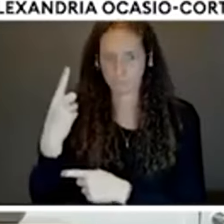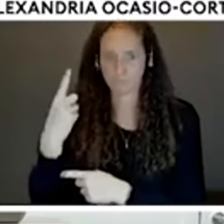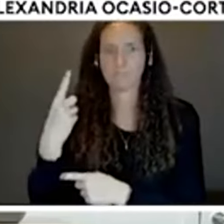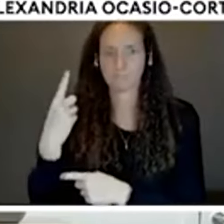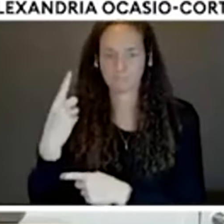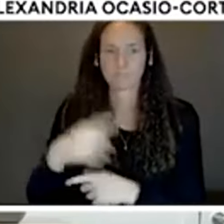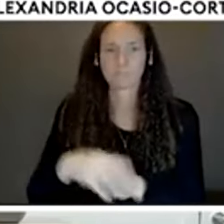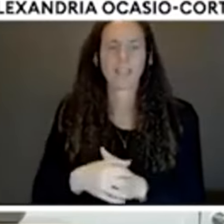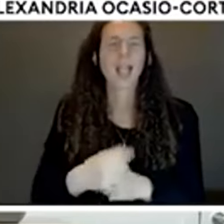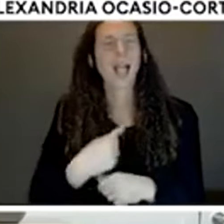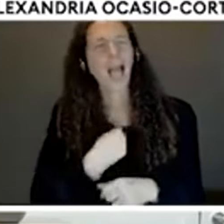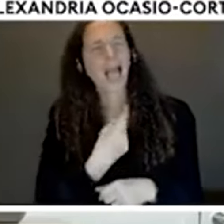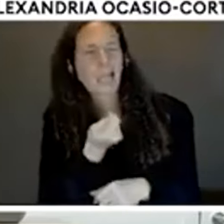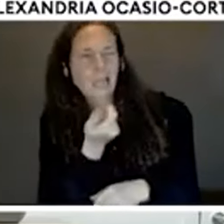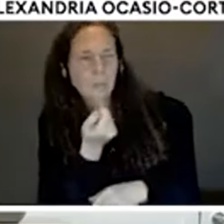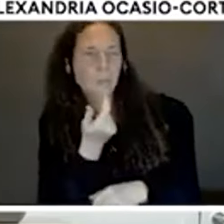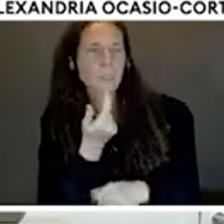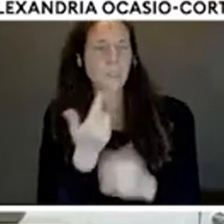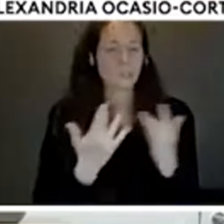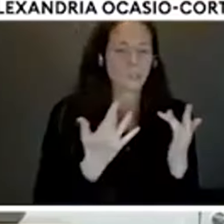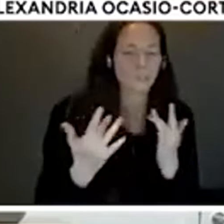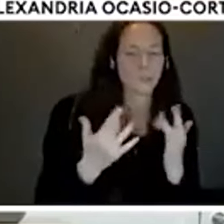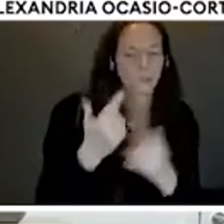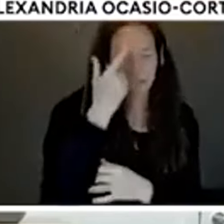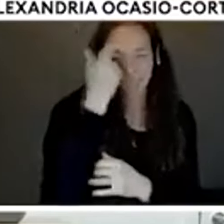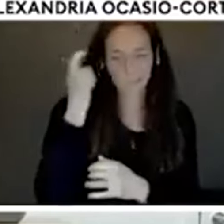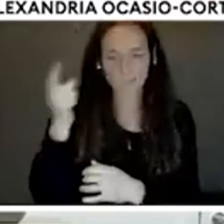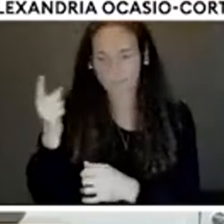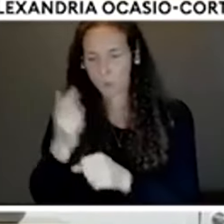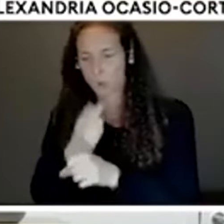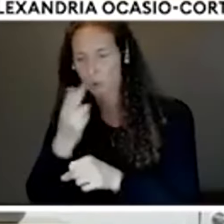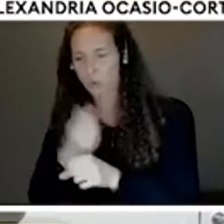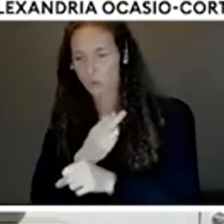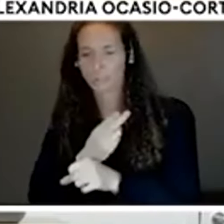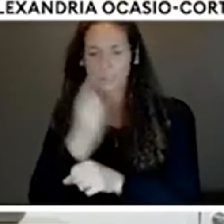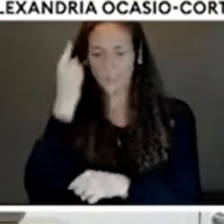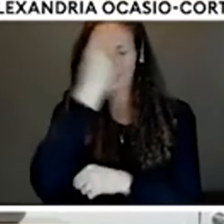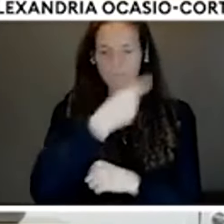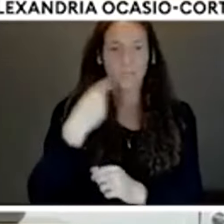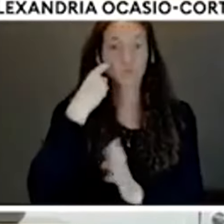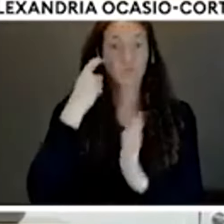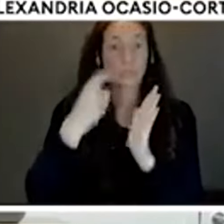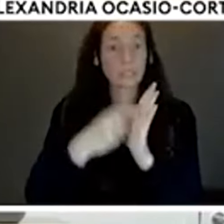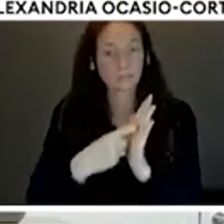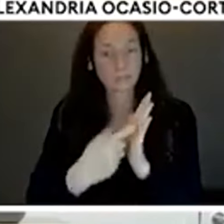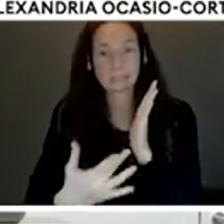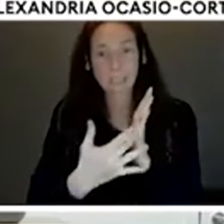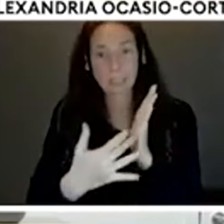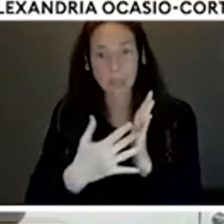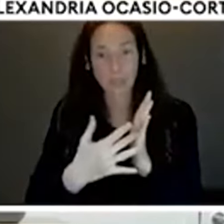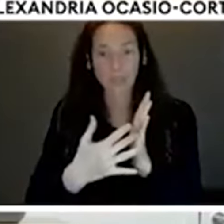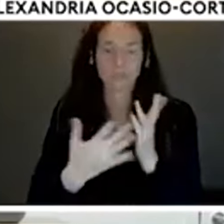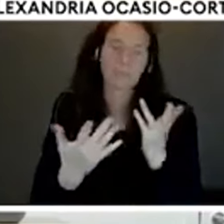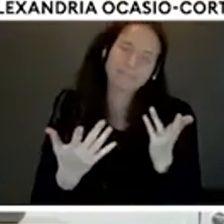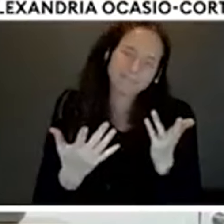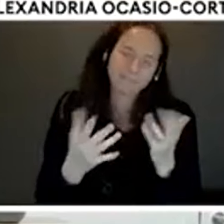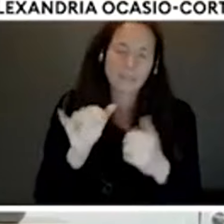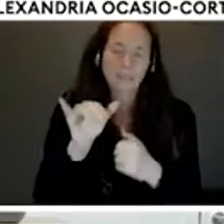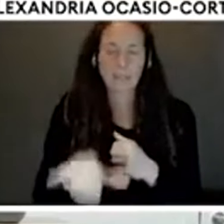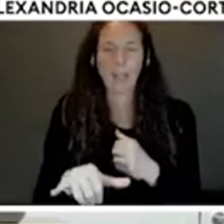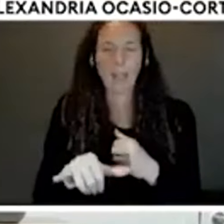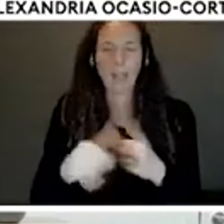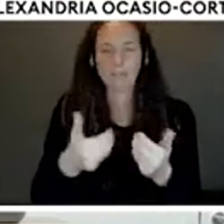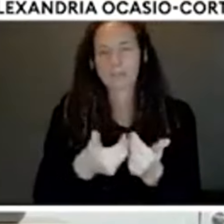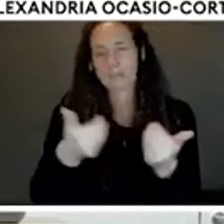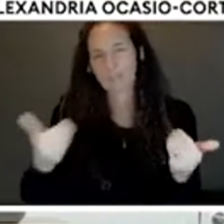recognition technology that I don't think is fully vetted or tested yet that's being deployed, but that's a separate issue. So that got kicked